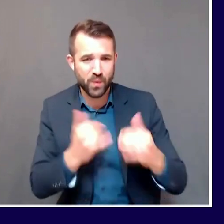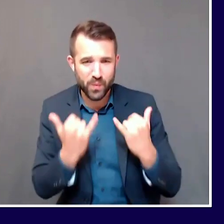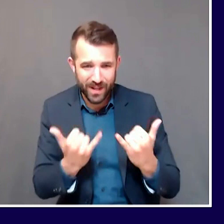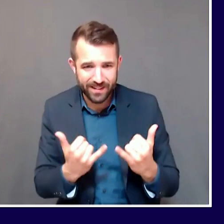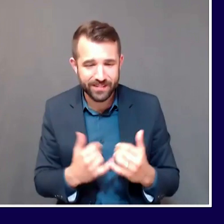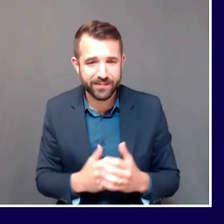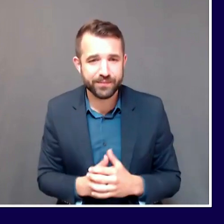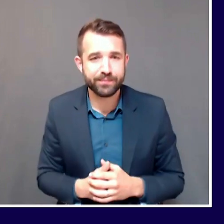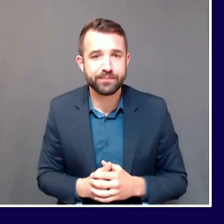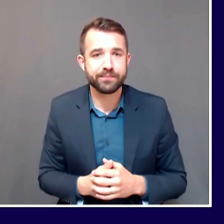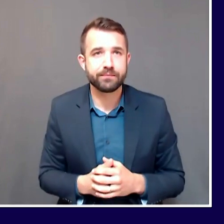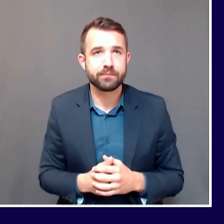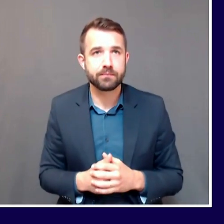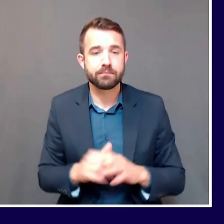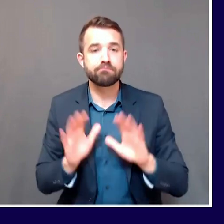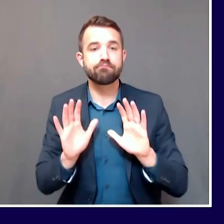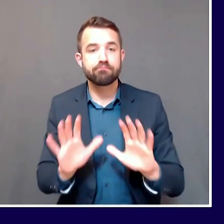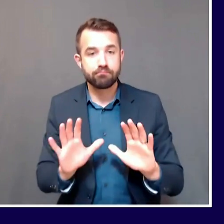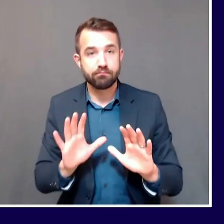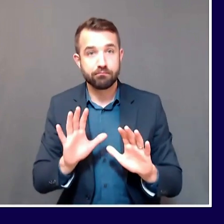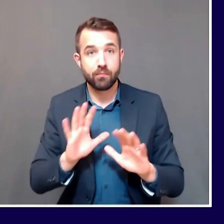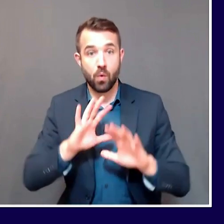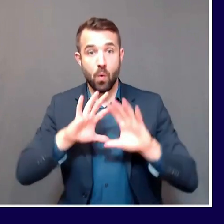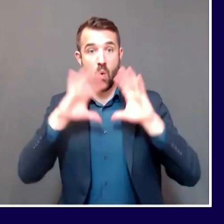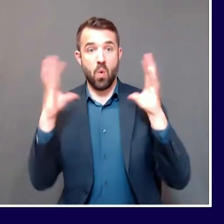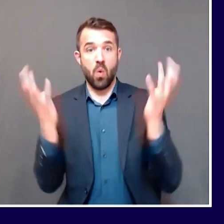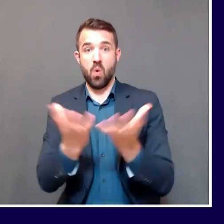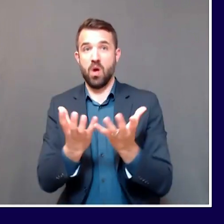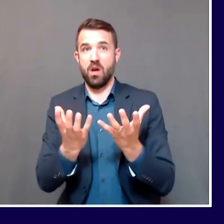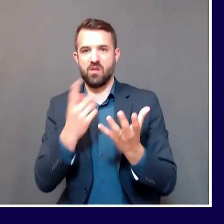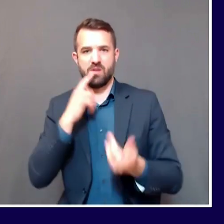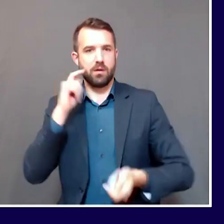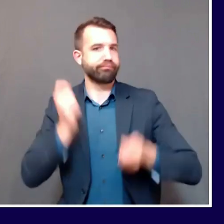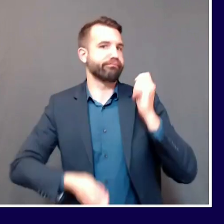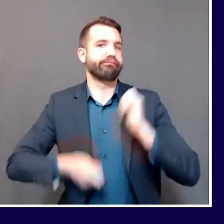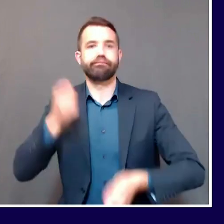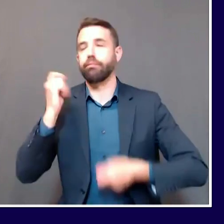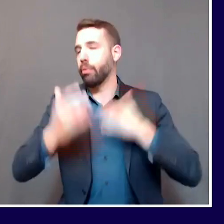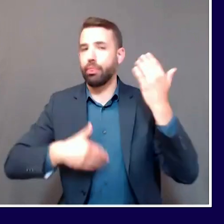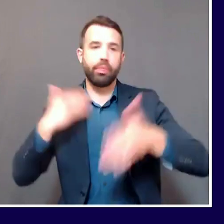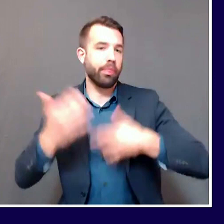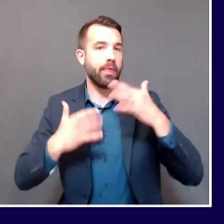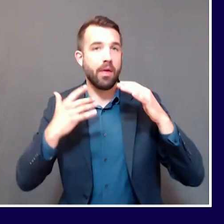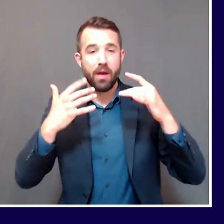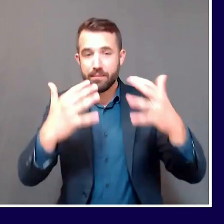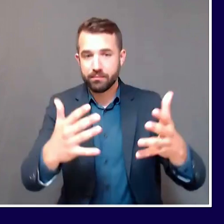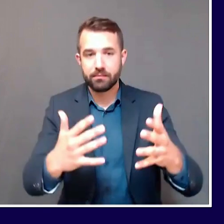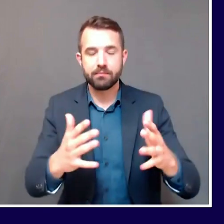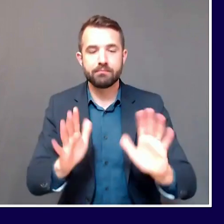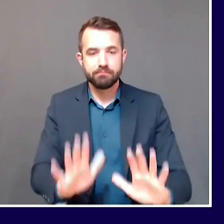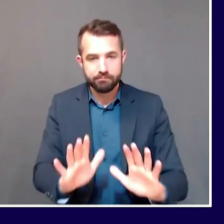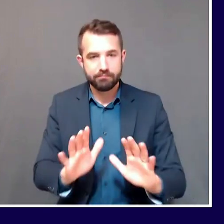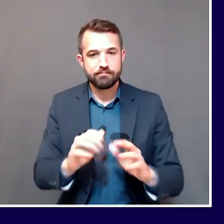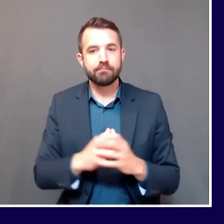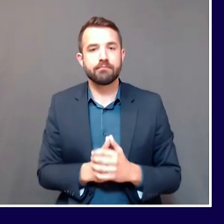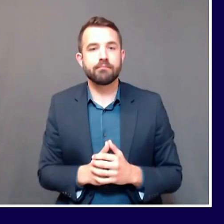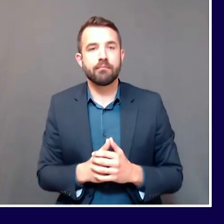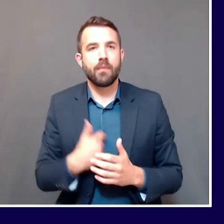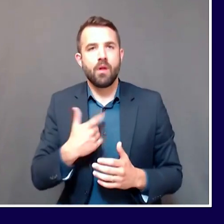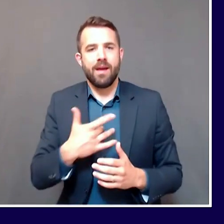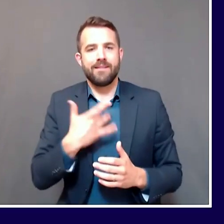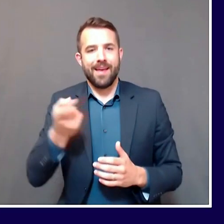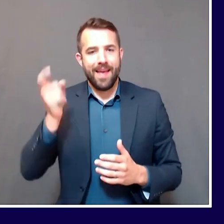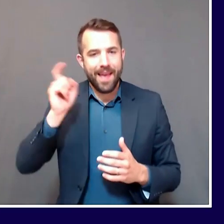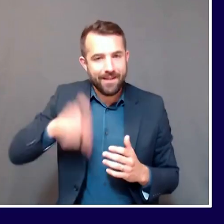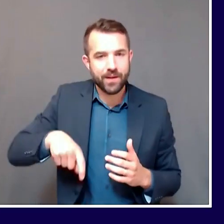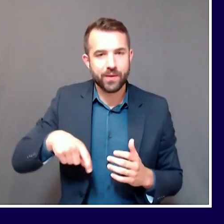but given how quickly the world is moving, I speak for myself only, but sometimes I feel as if I have to run as fast as I can